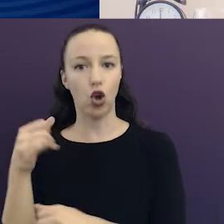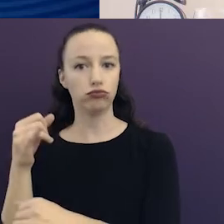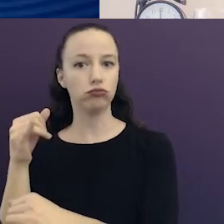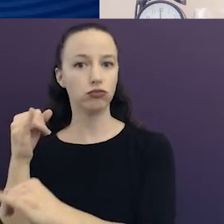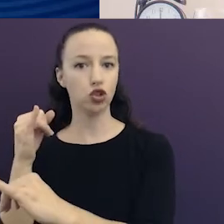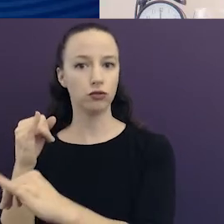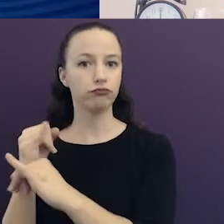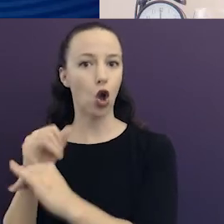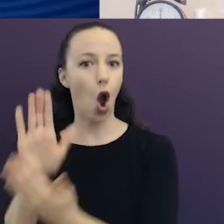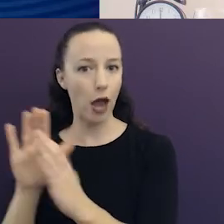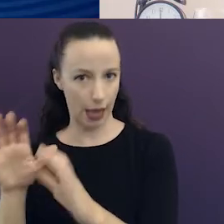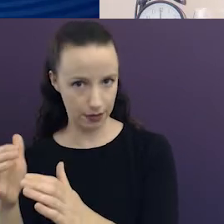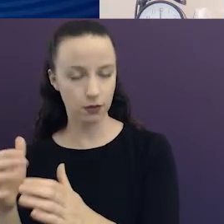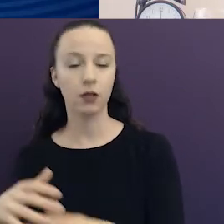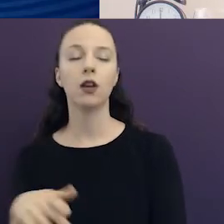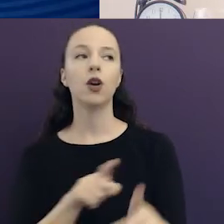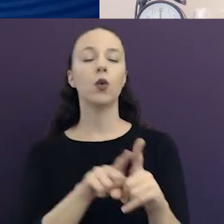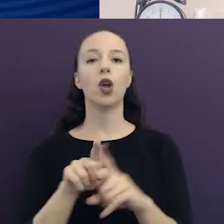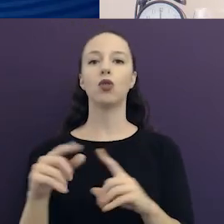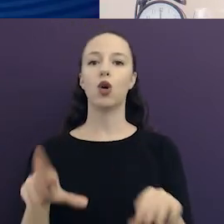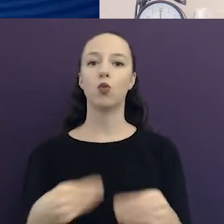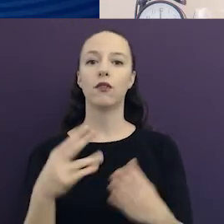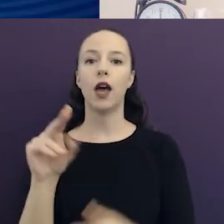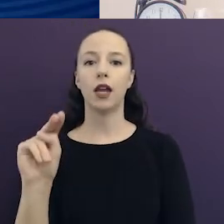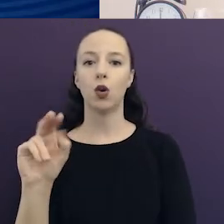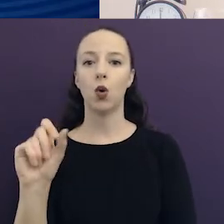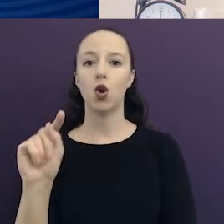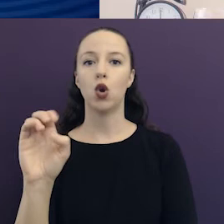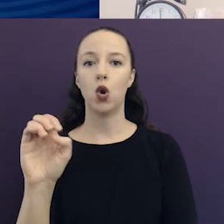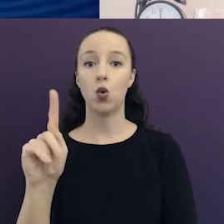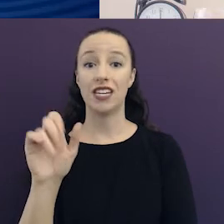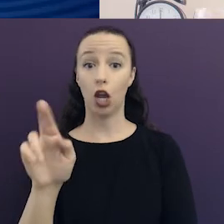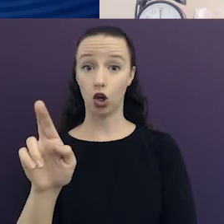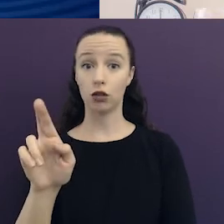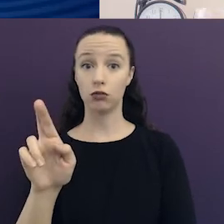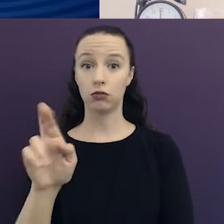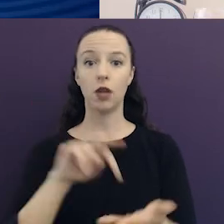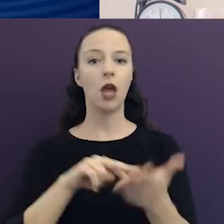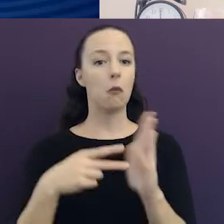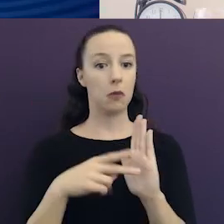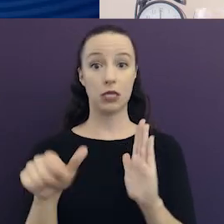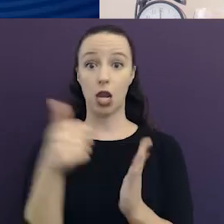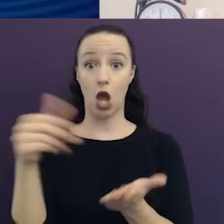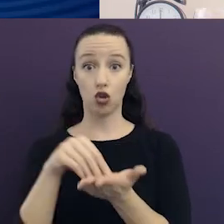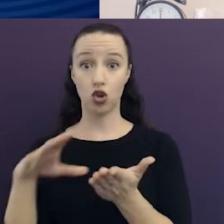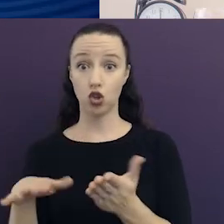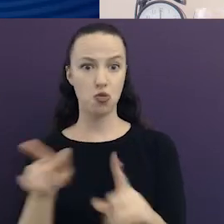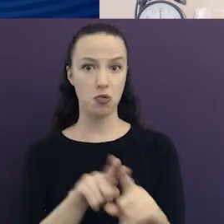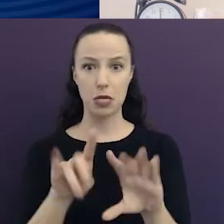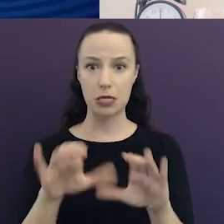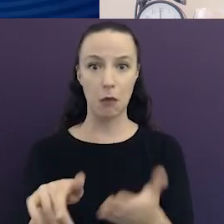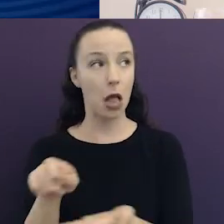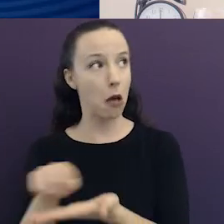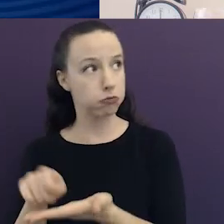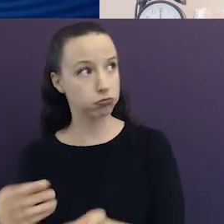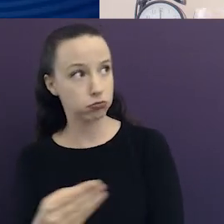on-campus classes. We have note taker support. So that would be a peer note taker if someone is taking an in-person class and they need note